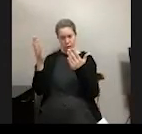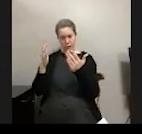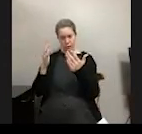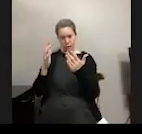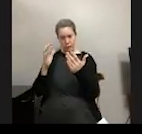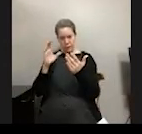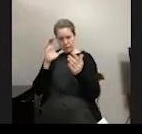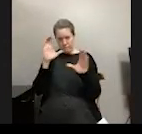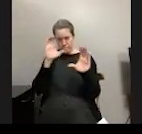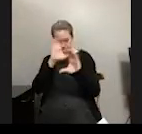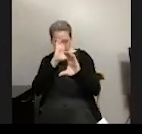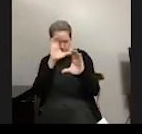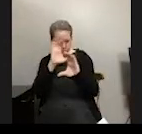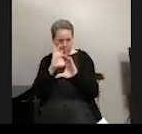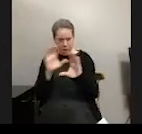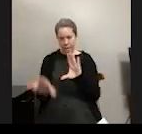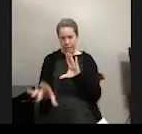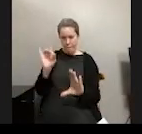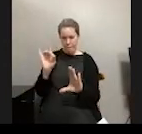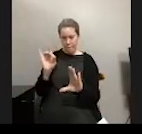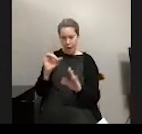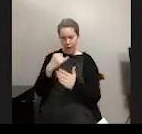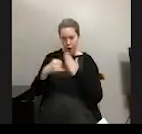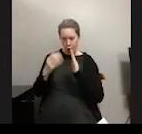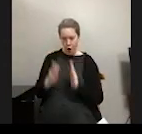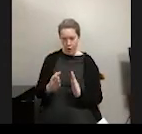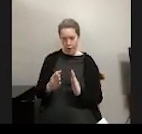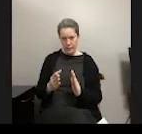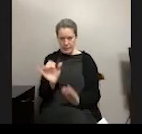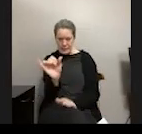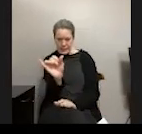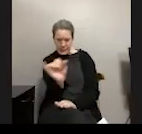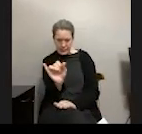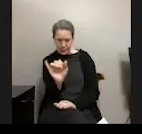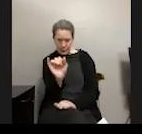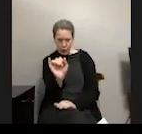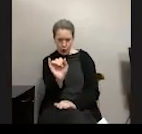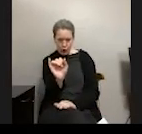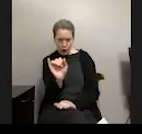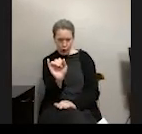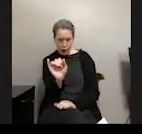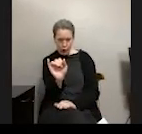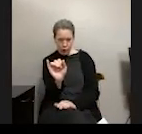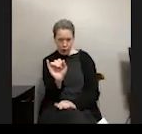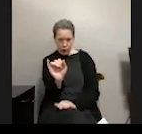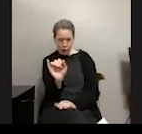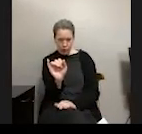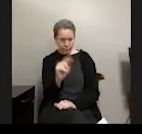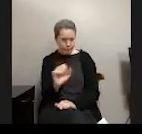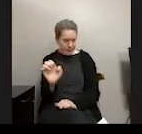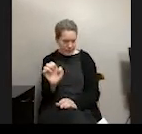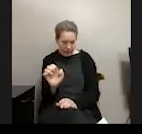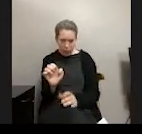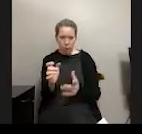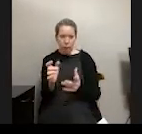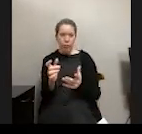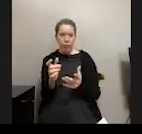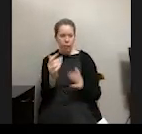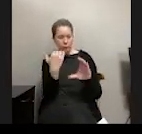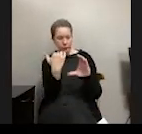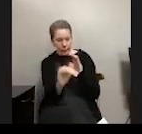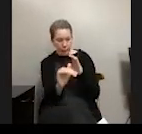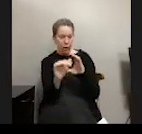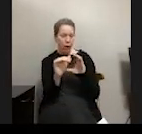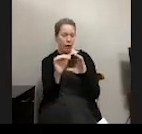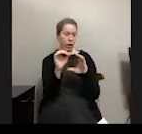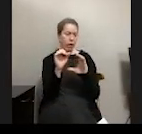to do that seems compatible and reach out. And a mentorship could be as simple as a few emails. It could be something more specific, but I